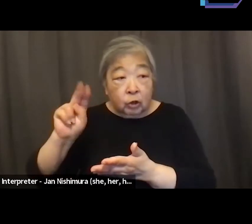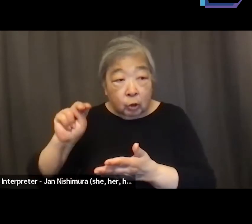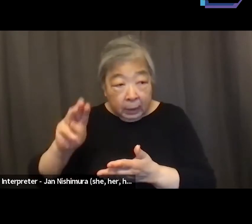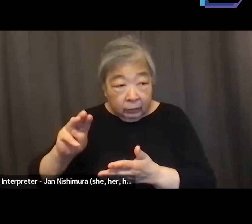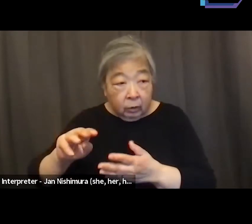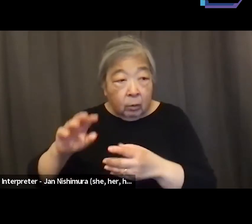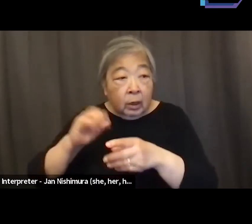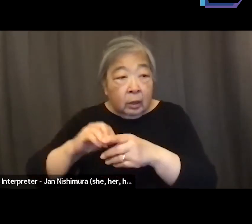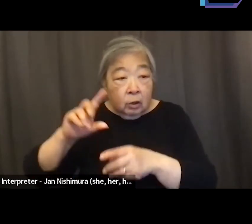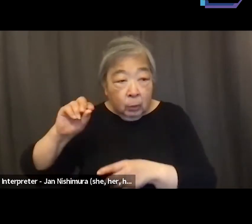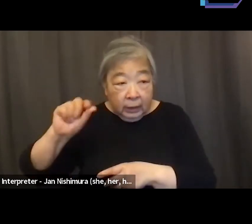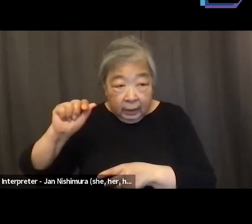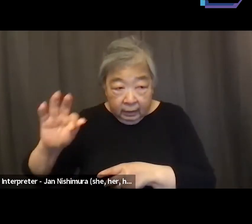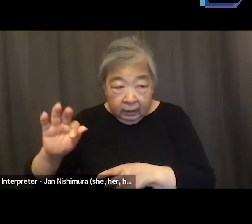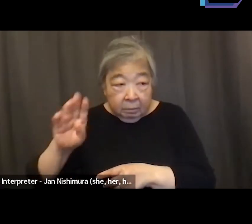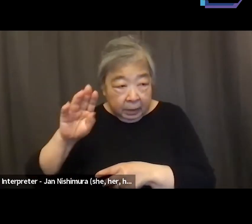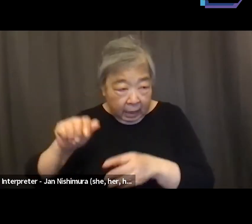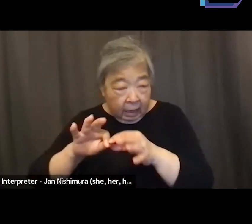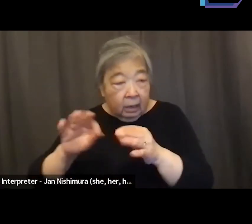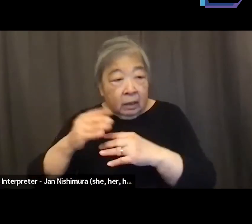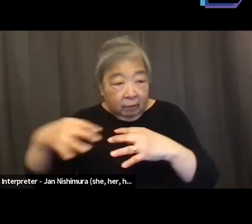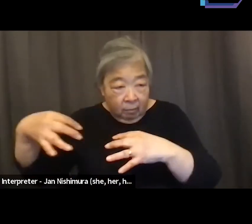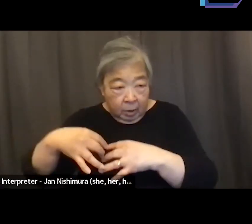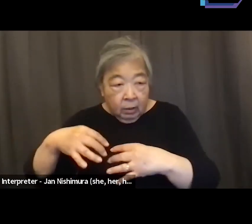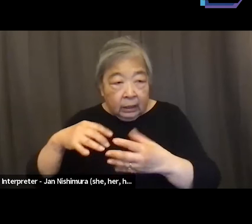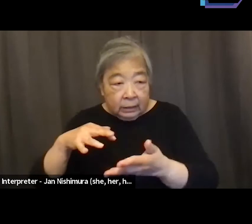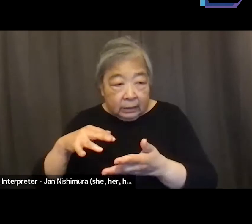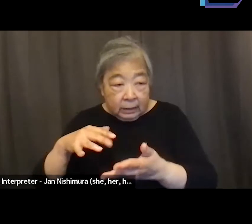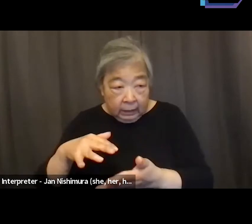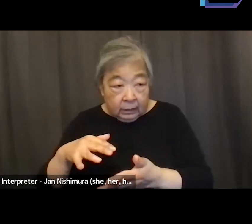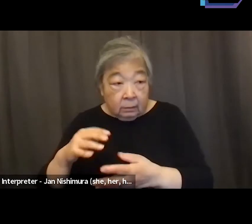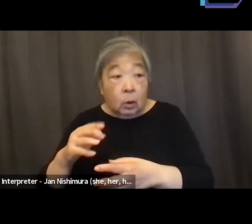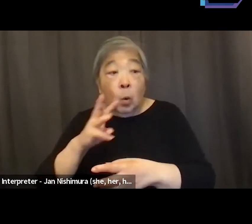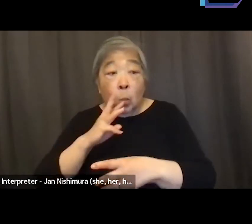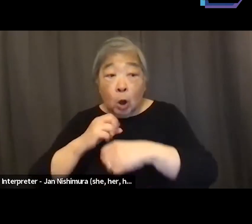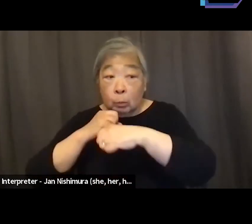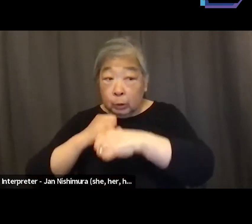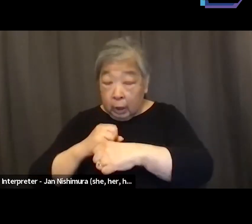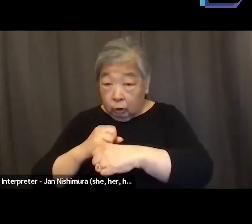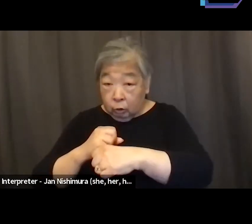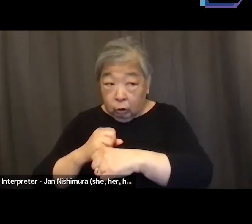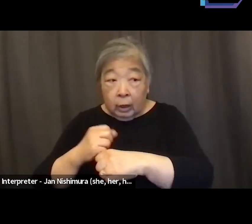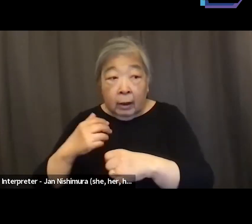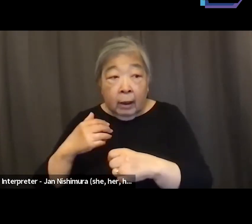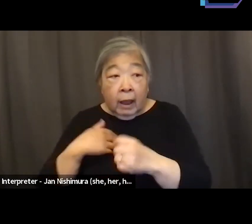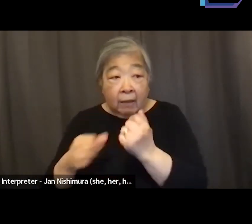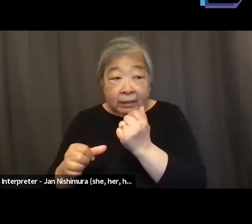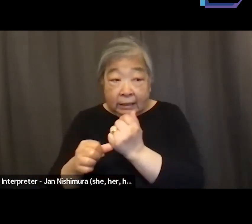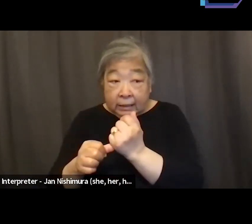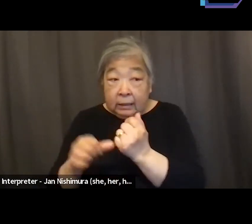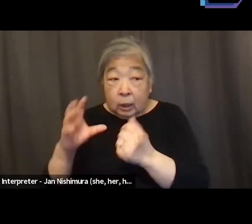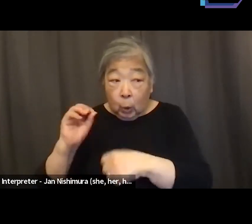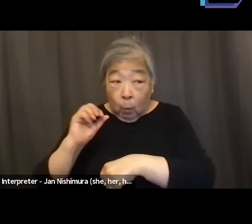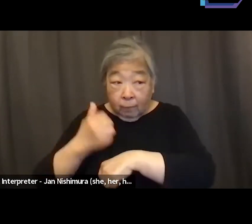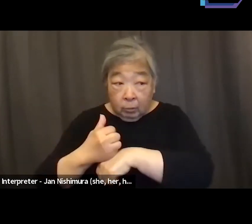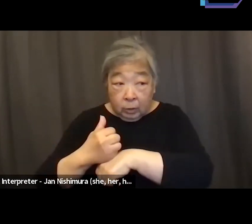in Native American Studies. They're a water protector, and they have assisted in the co-founding of the